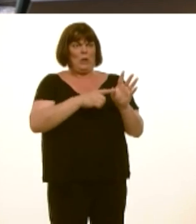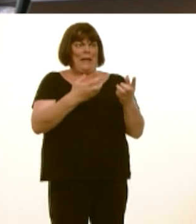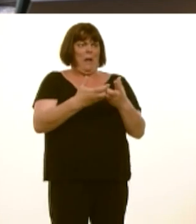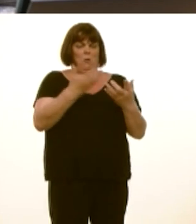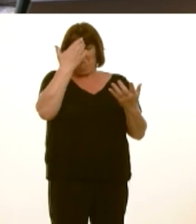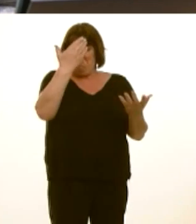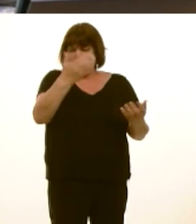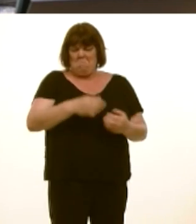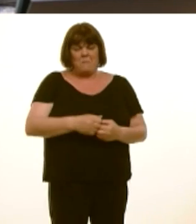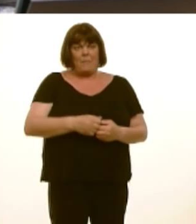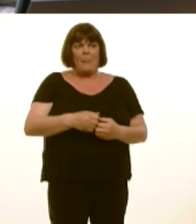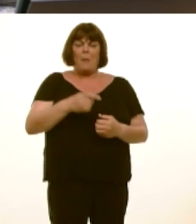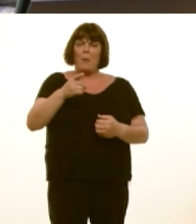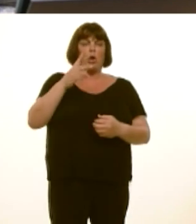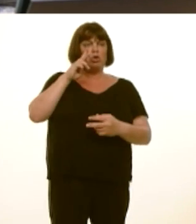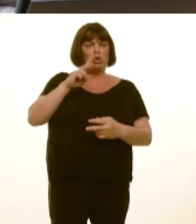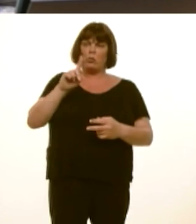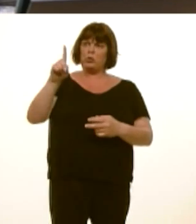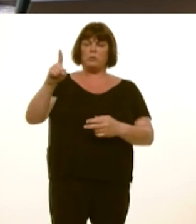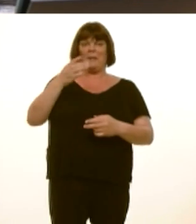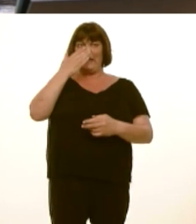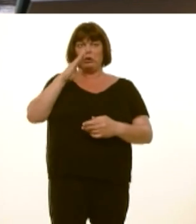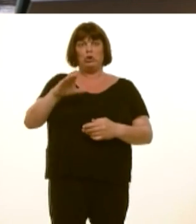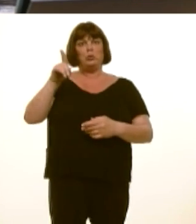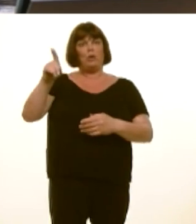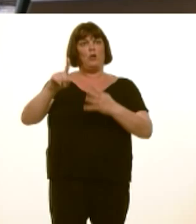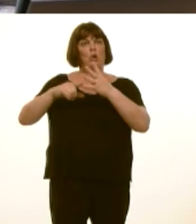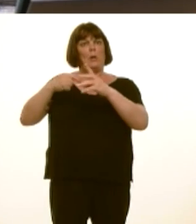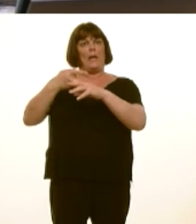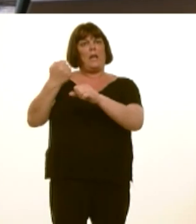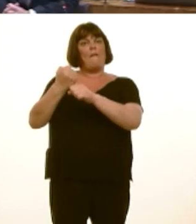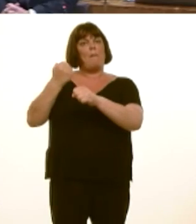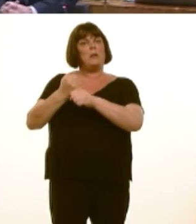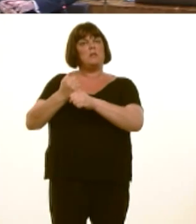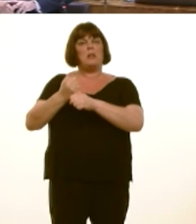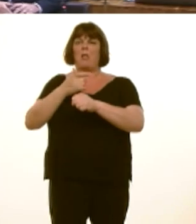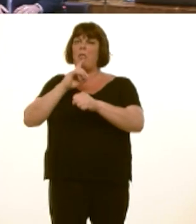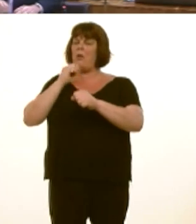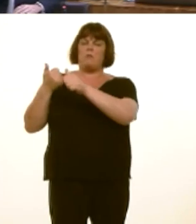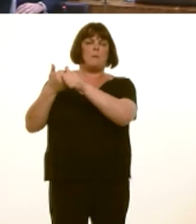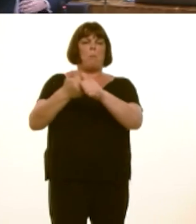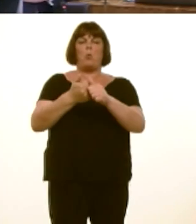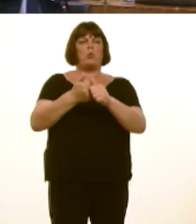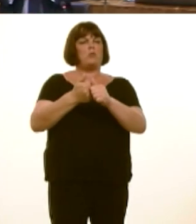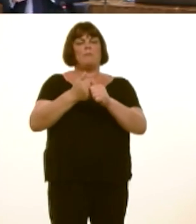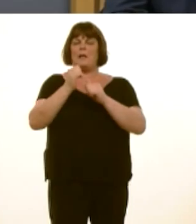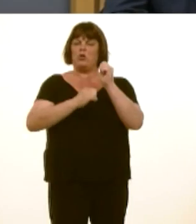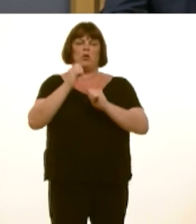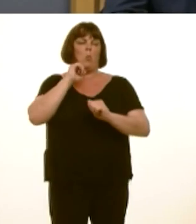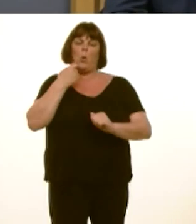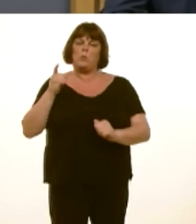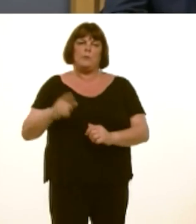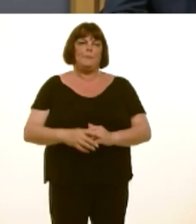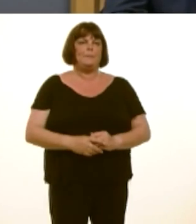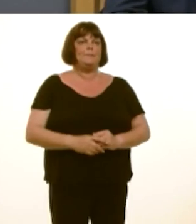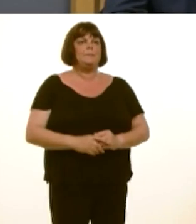show the vacuity of UK energy policy under the current UK government. And now I have the Leader of the Opposition,